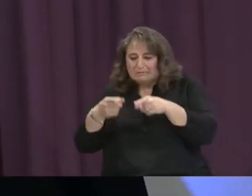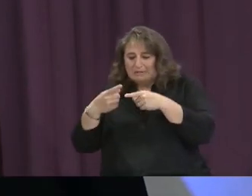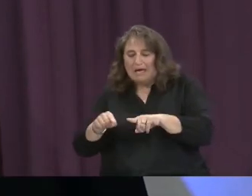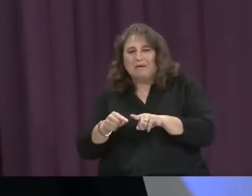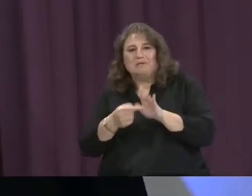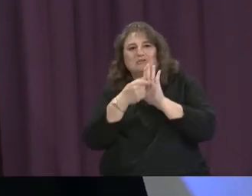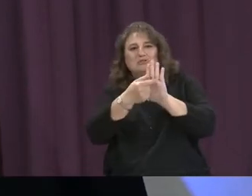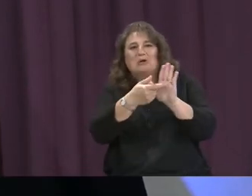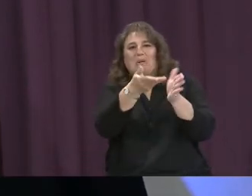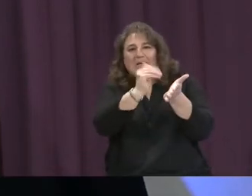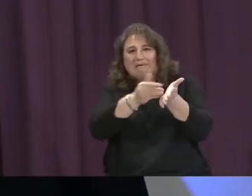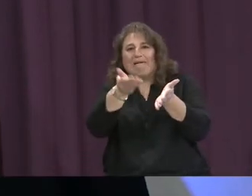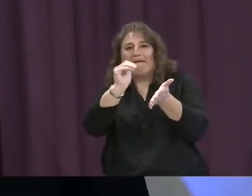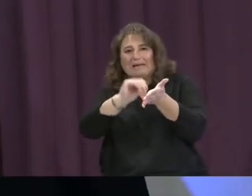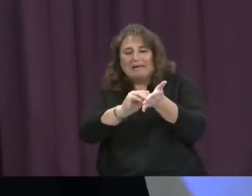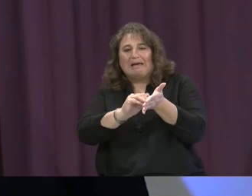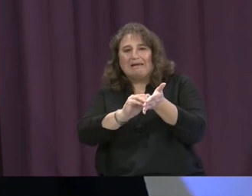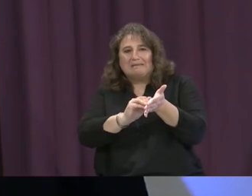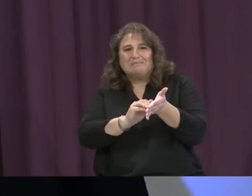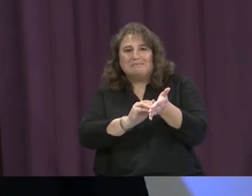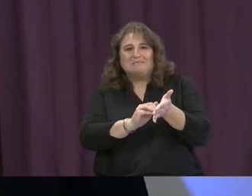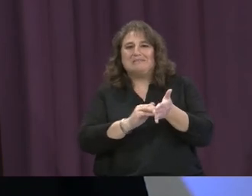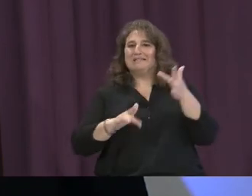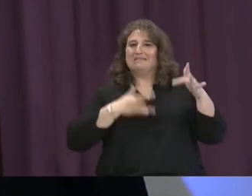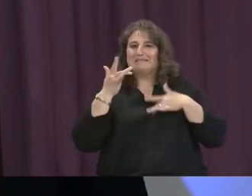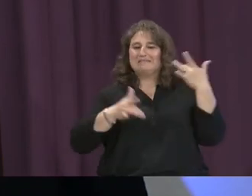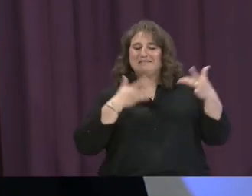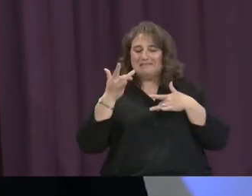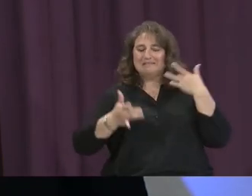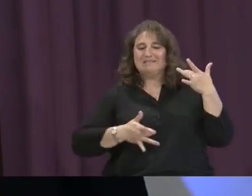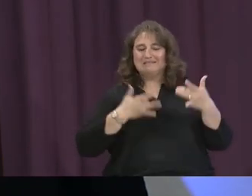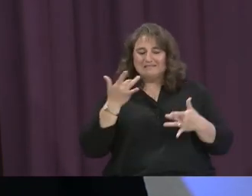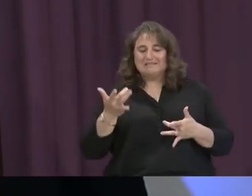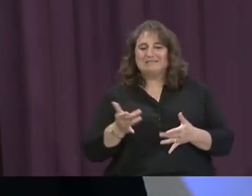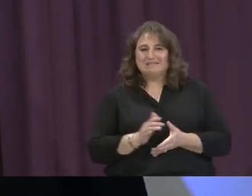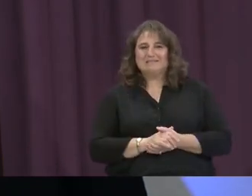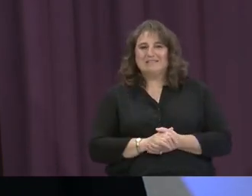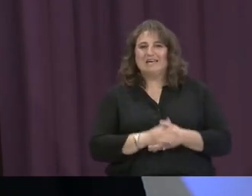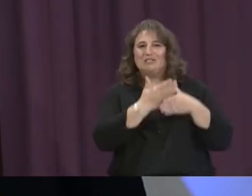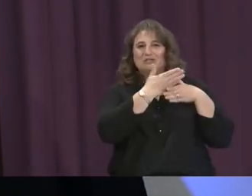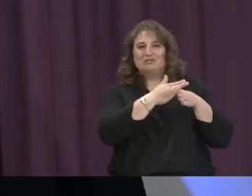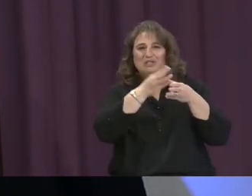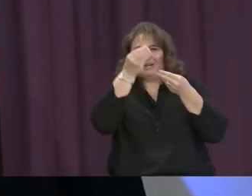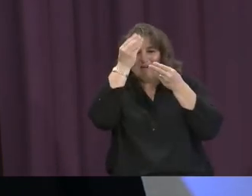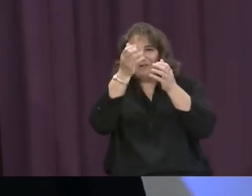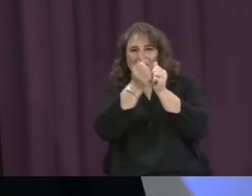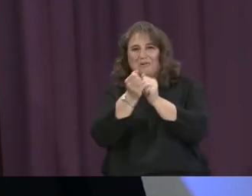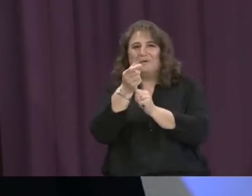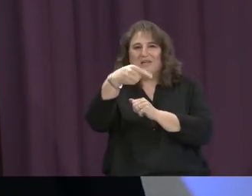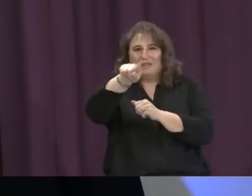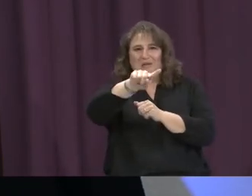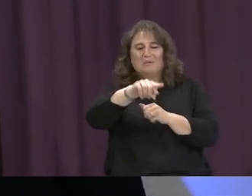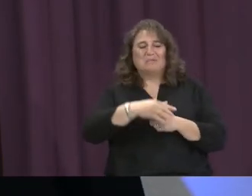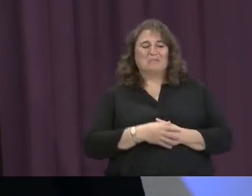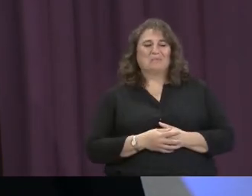shows, and it's very exciting to be able to share this information with our